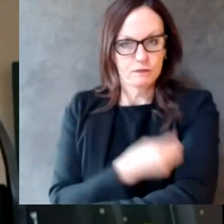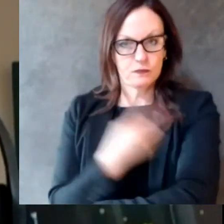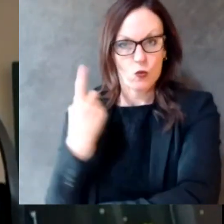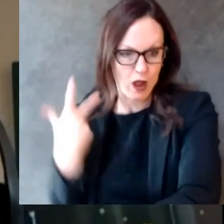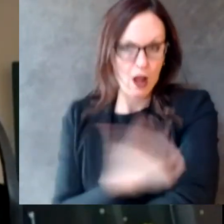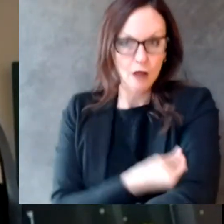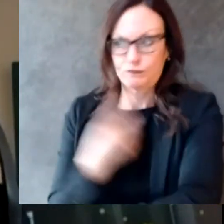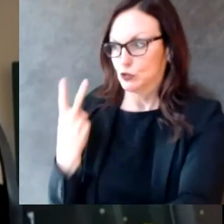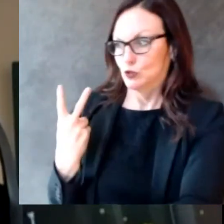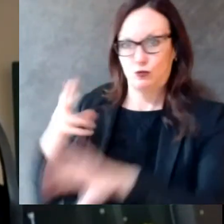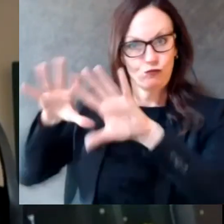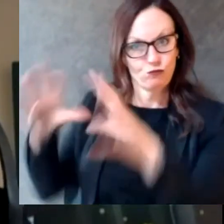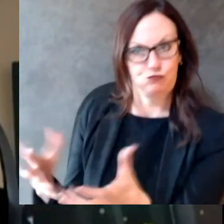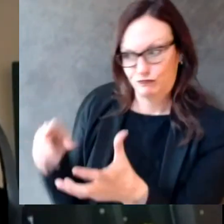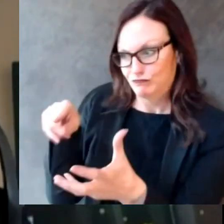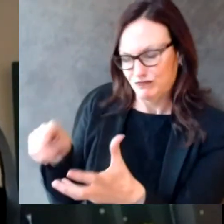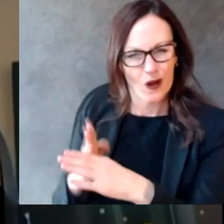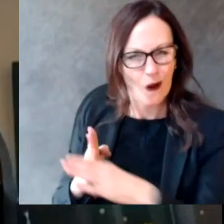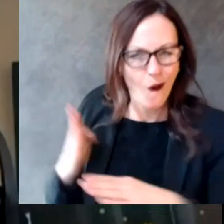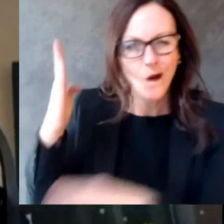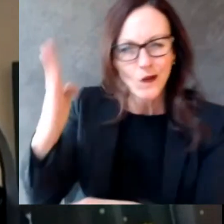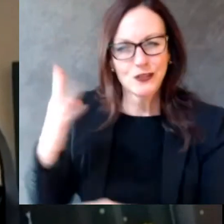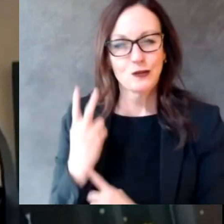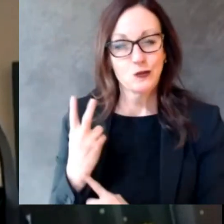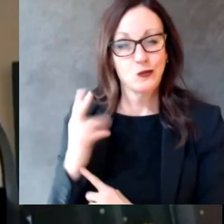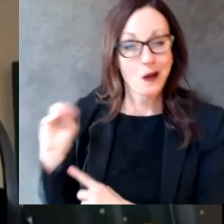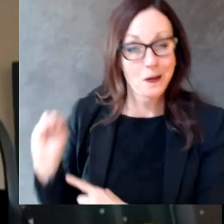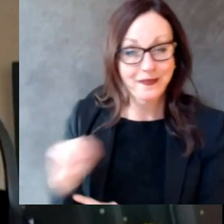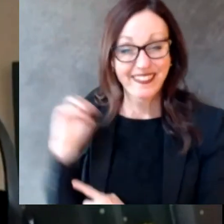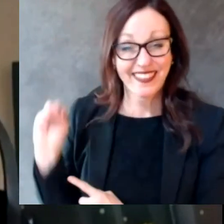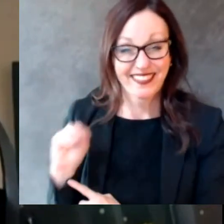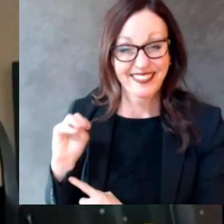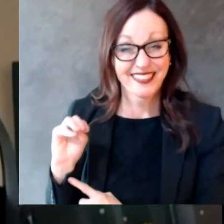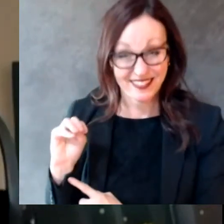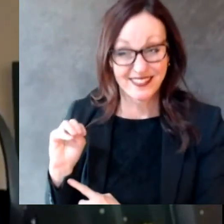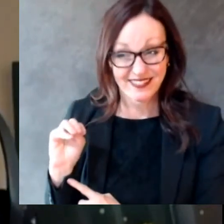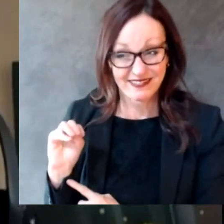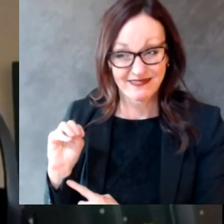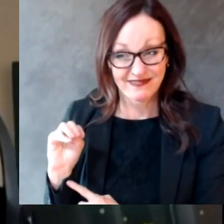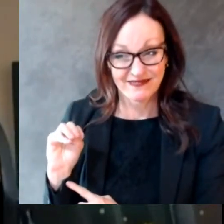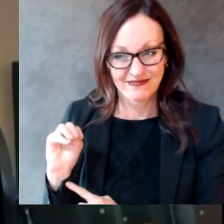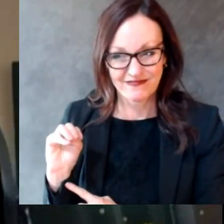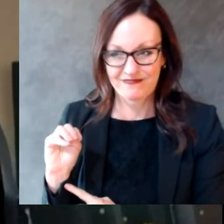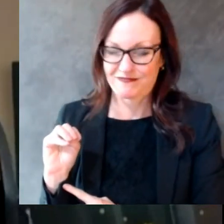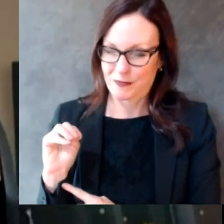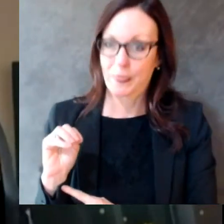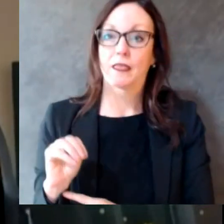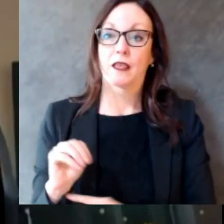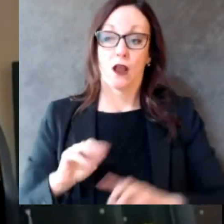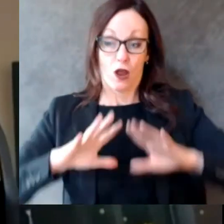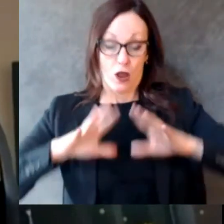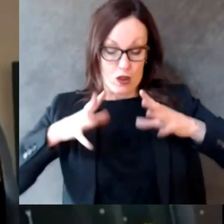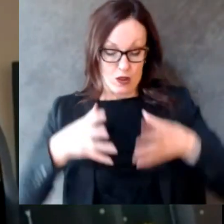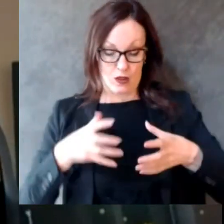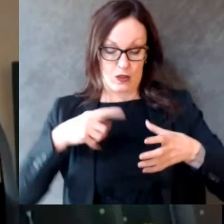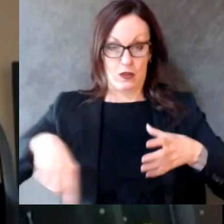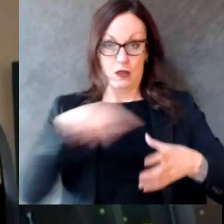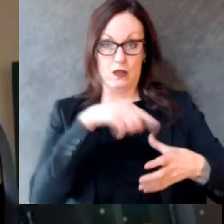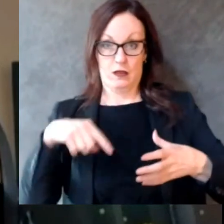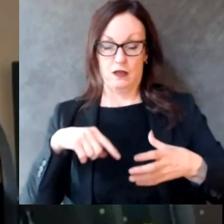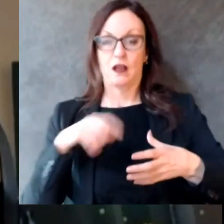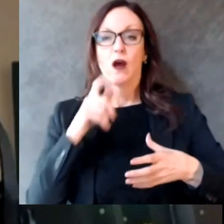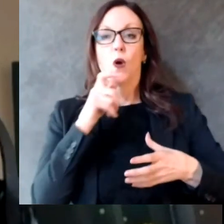have completed their series. We are making progress, and each dose administered gets us